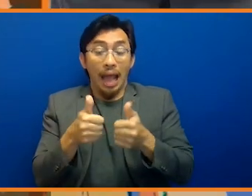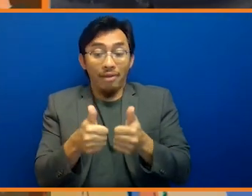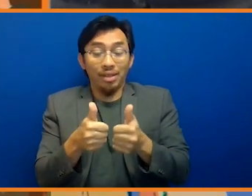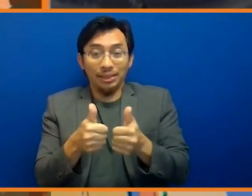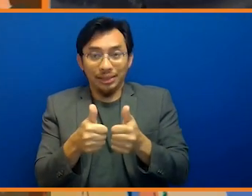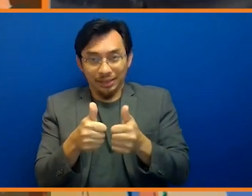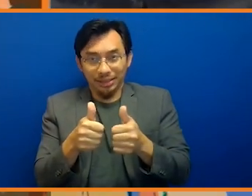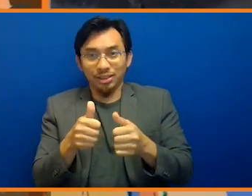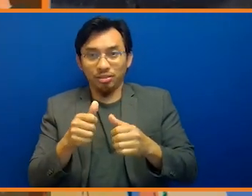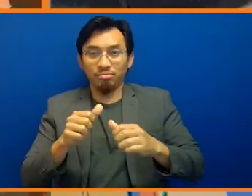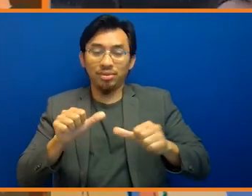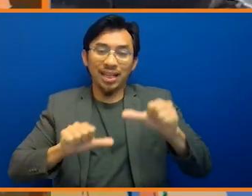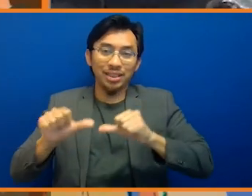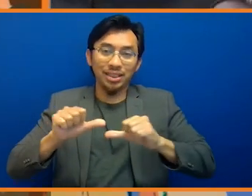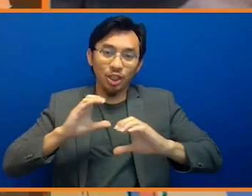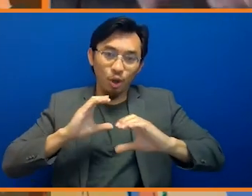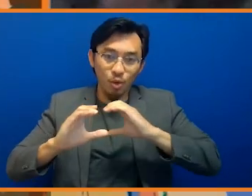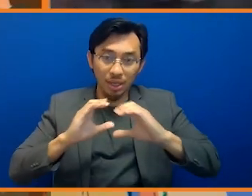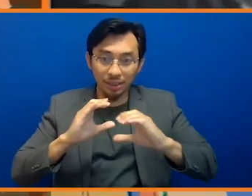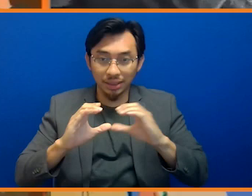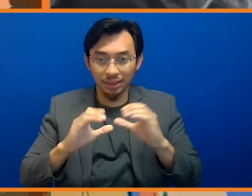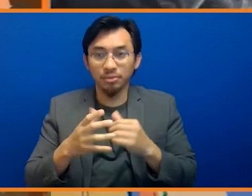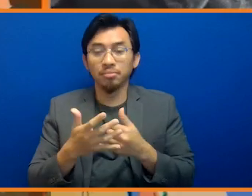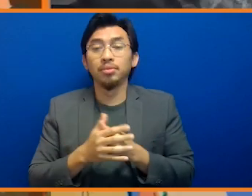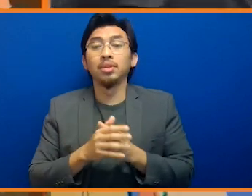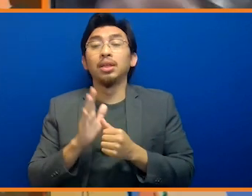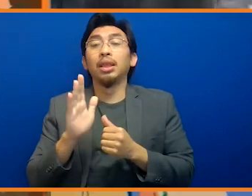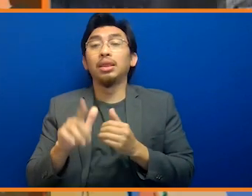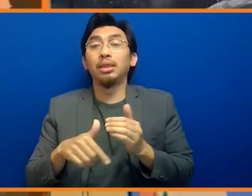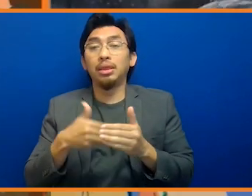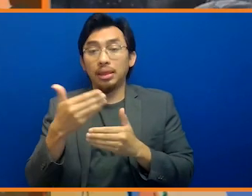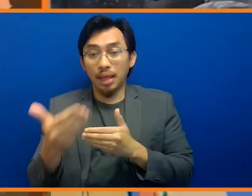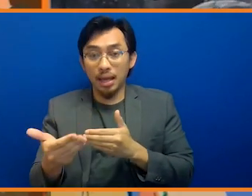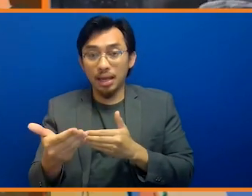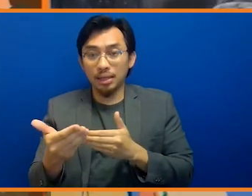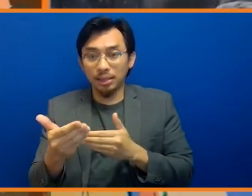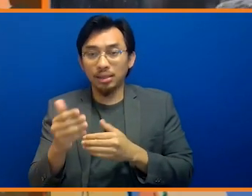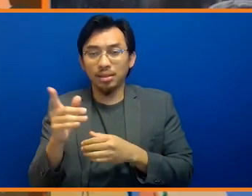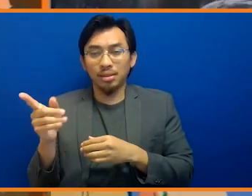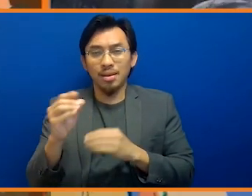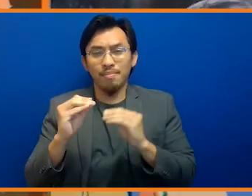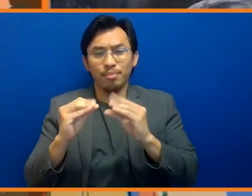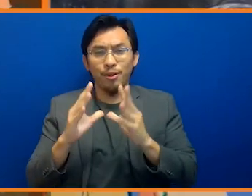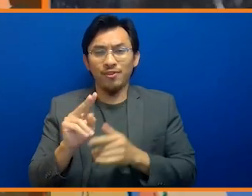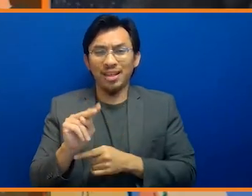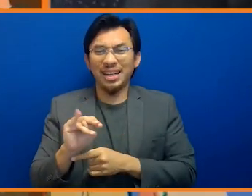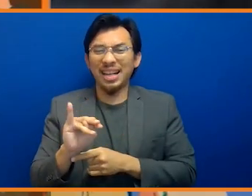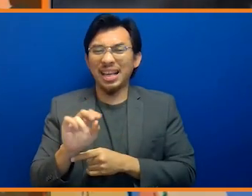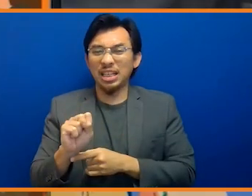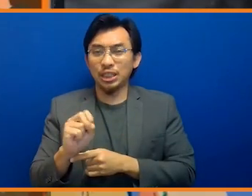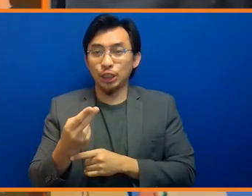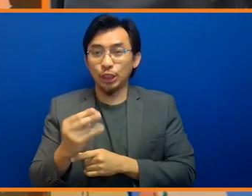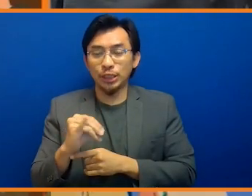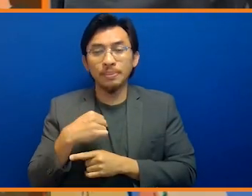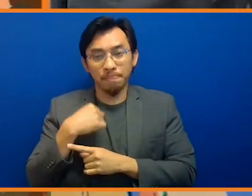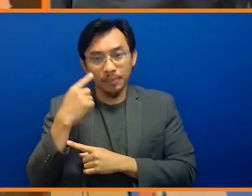and other institution, and then will be followed up by Professor Nishi with the, I